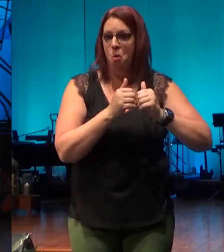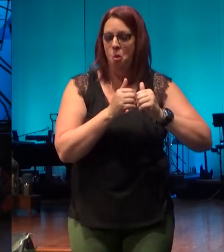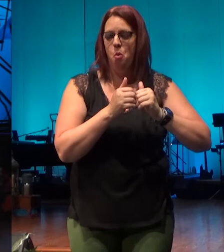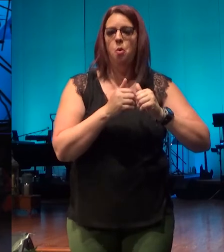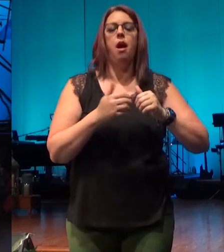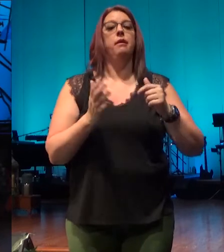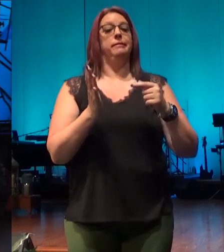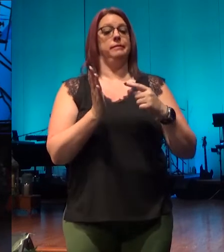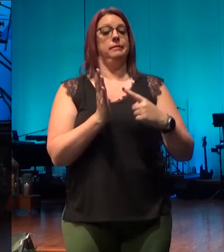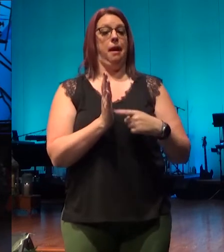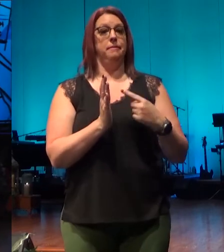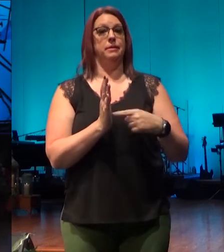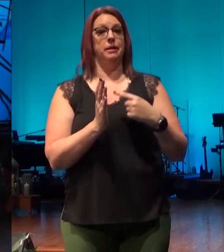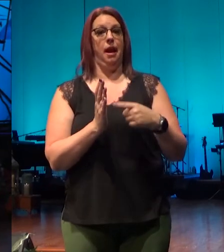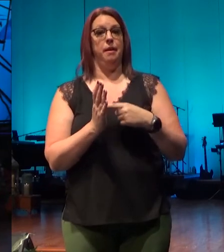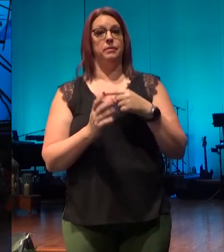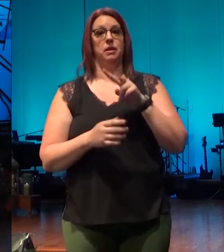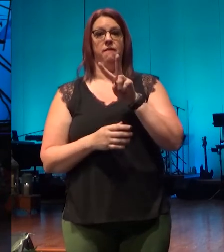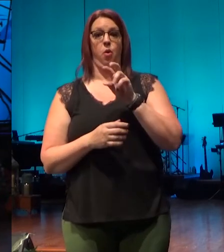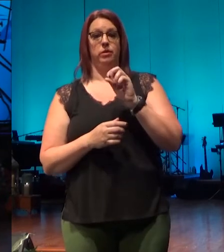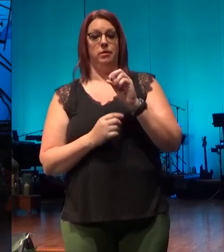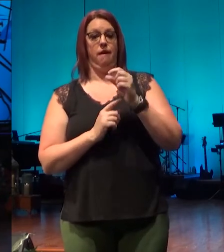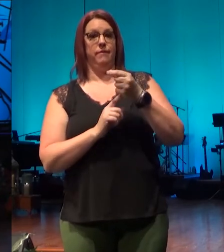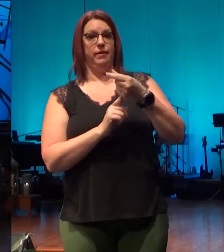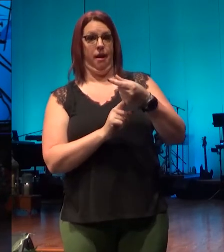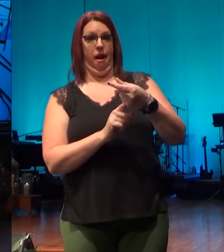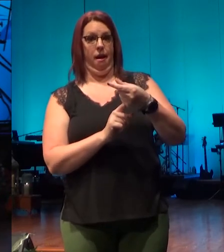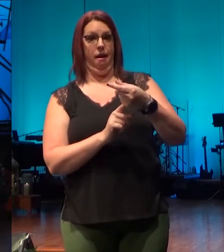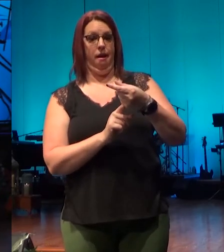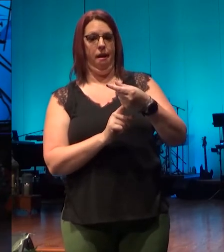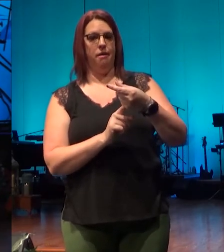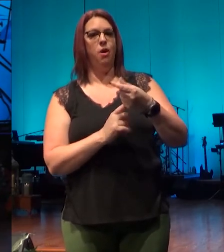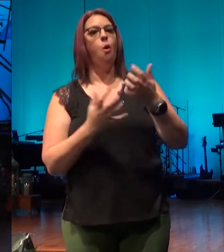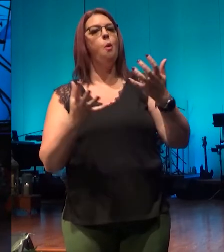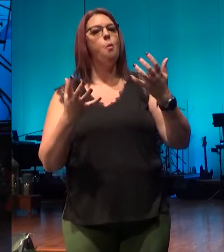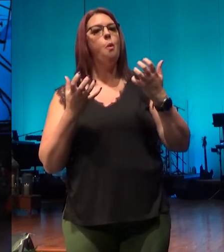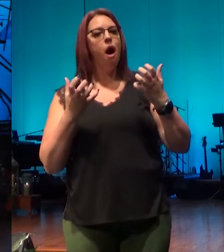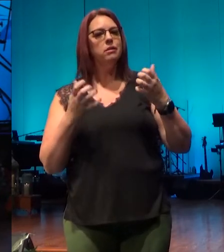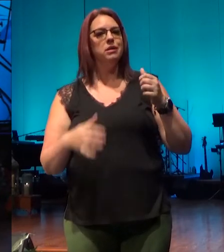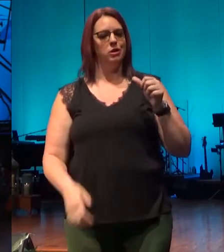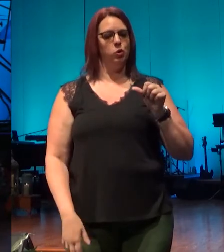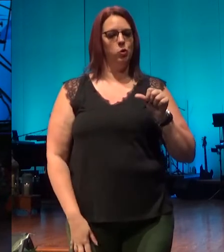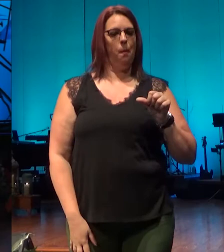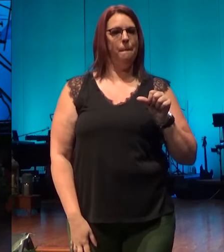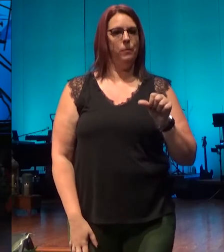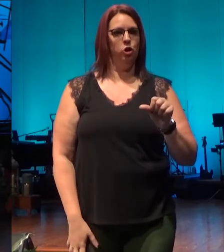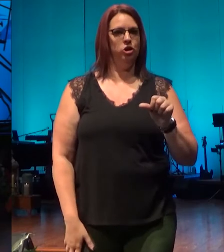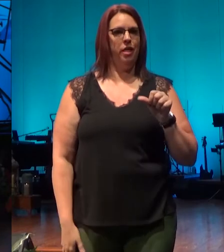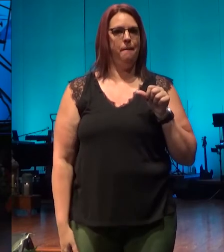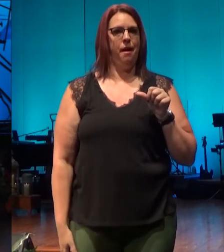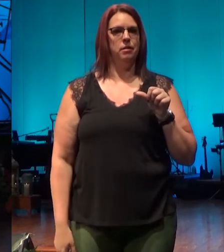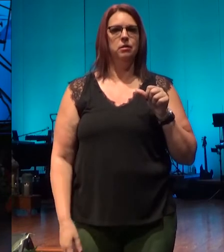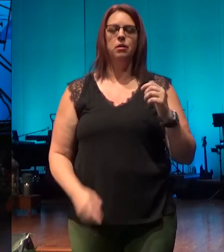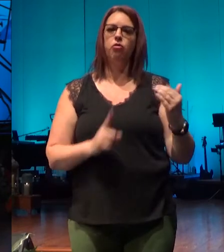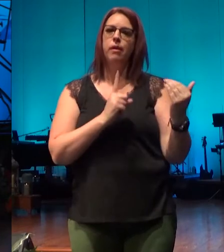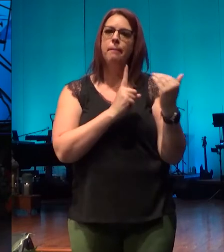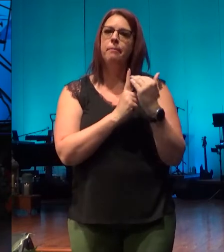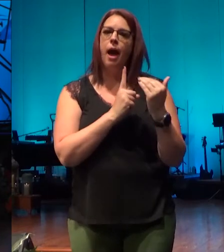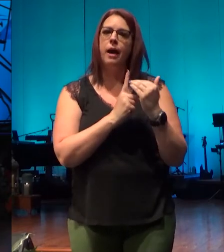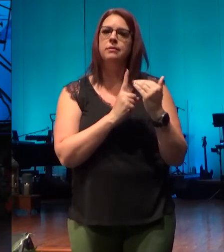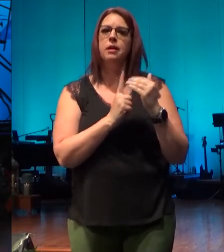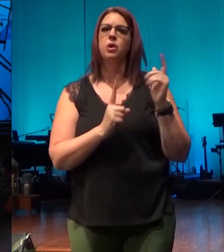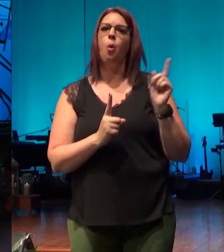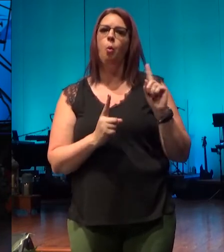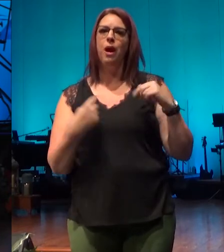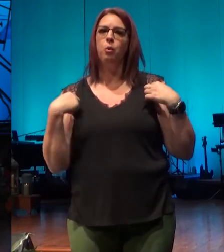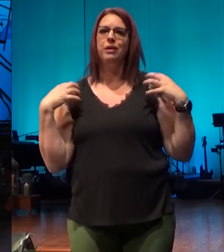Sometimes the voice of God seeks to push those buttons to remind us of where our healing really is.